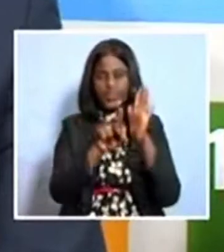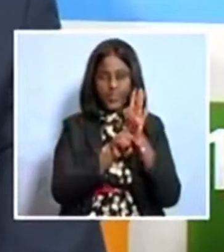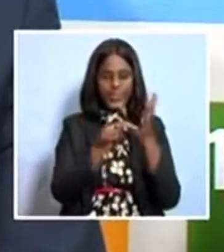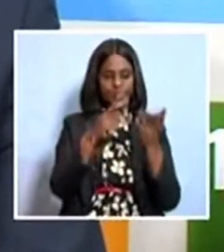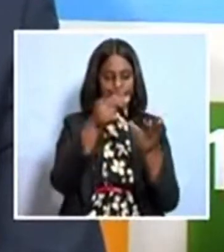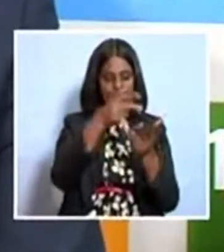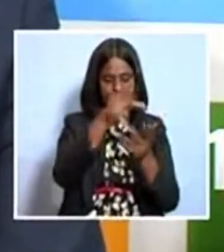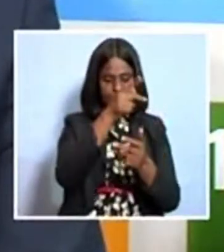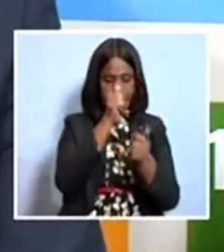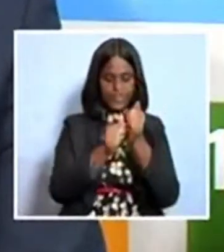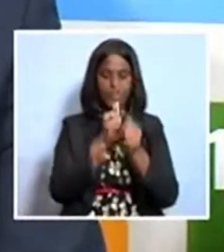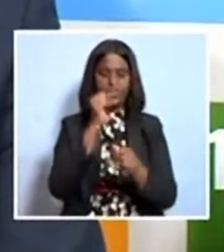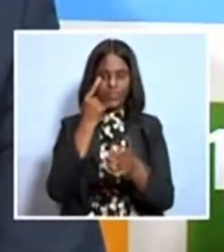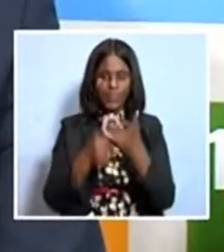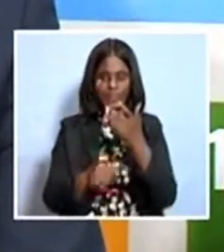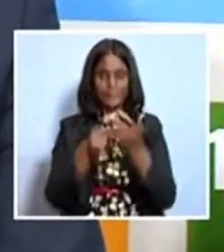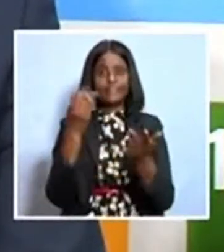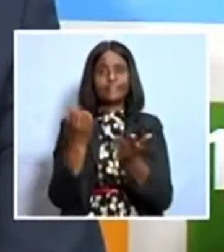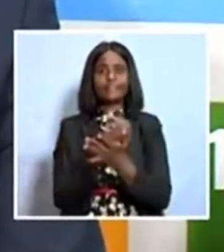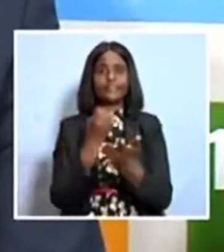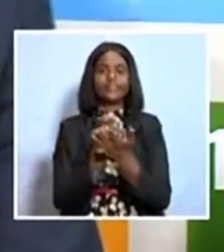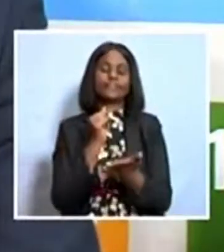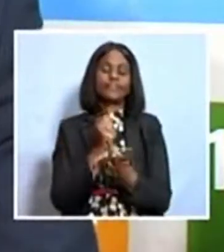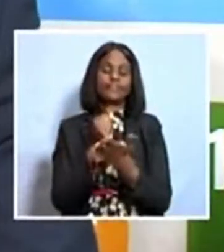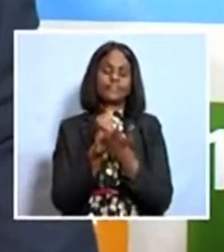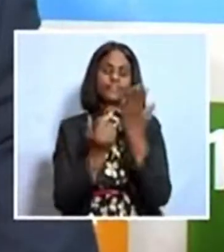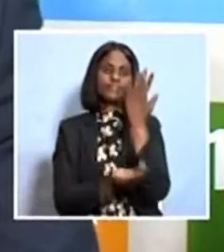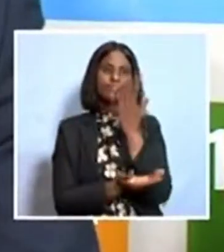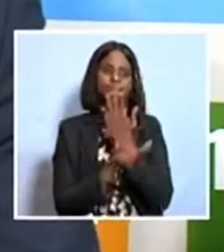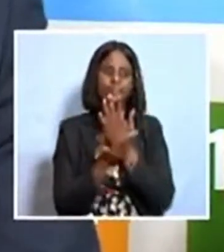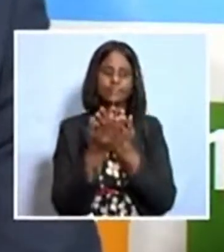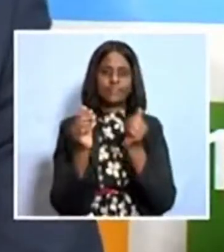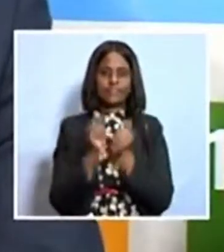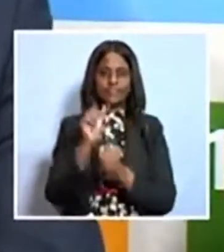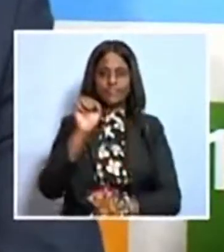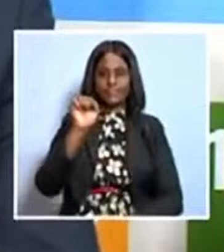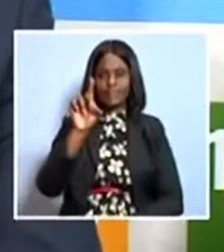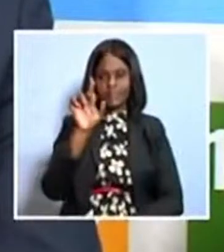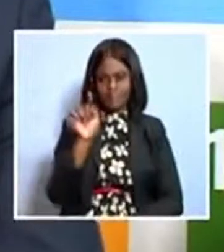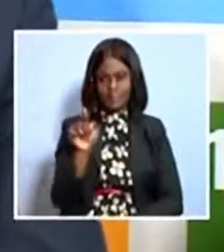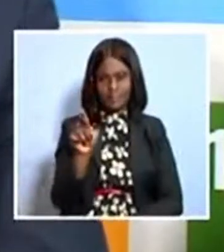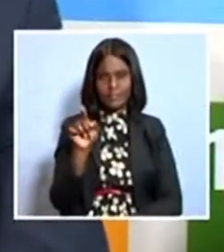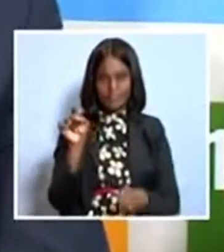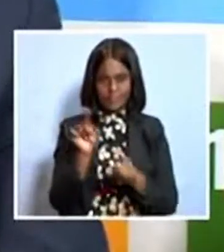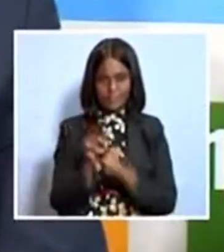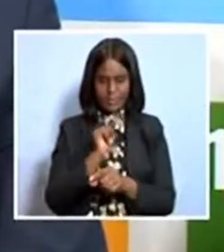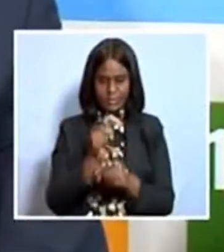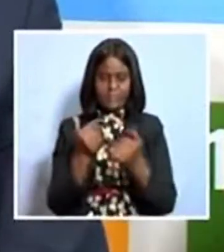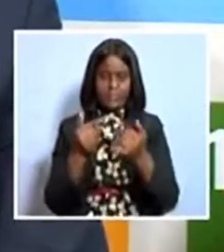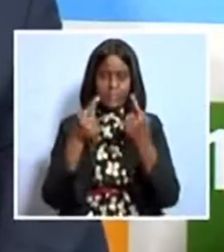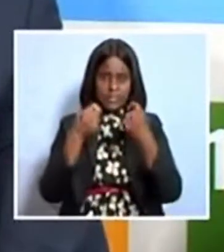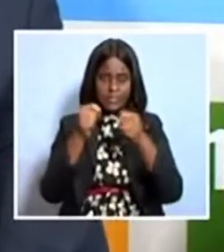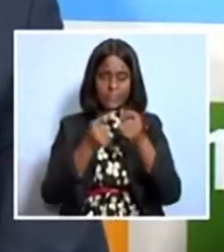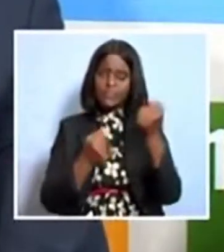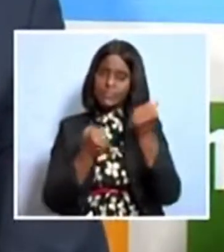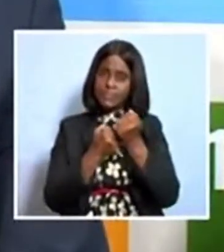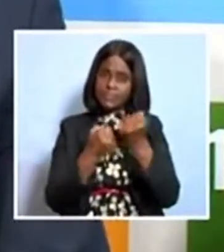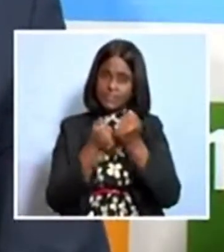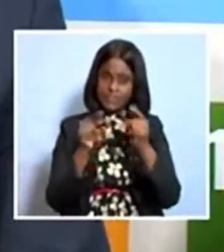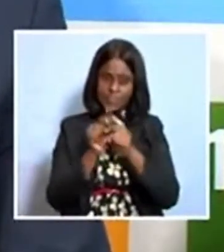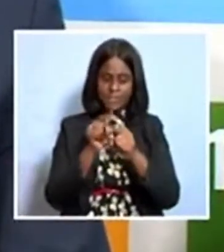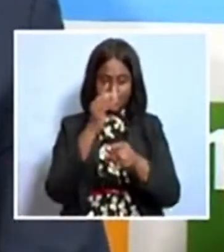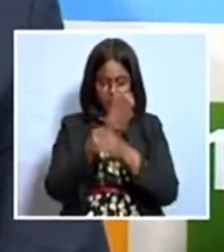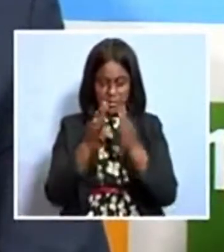that respond to economic recovery and sustainability. Okay. So that is where we try to support and try to build